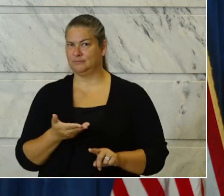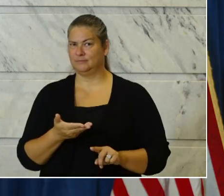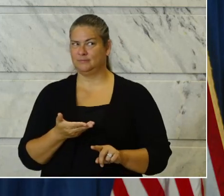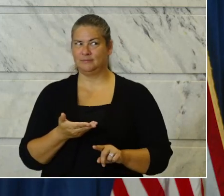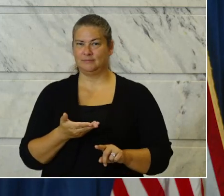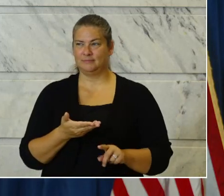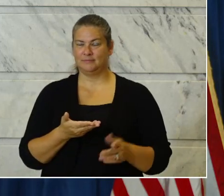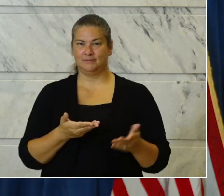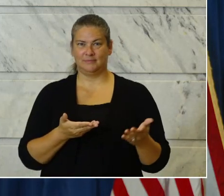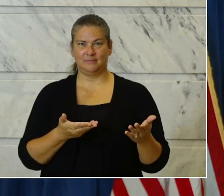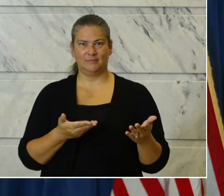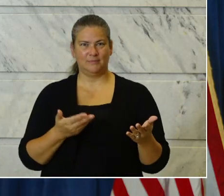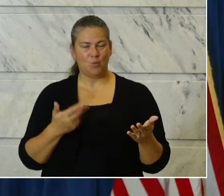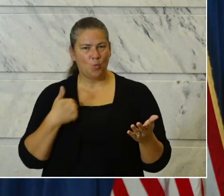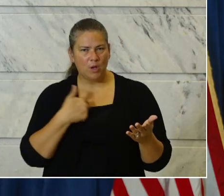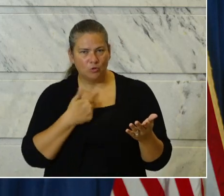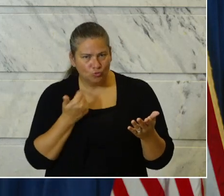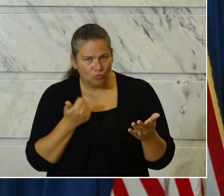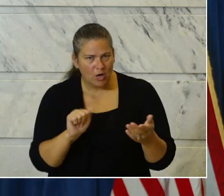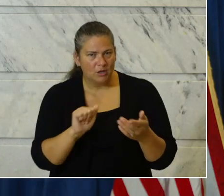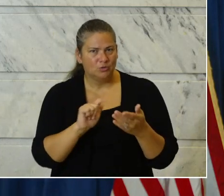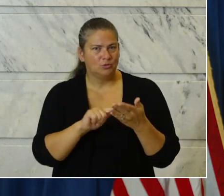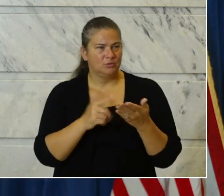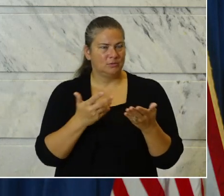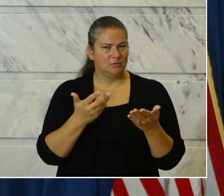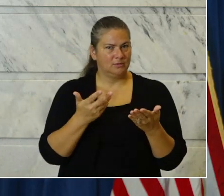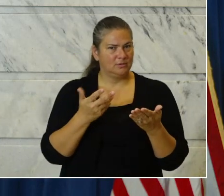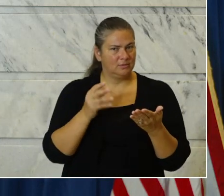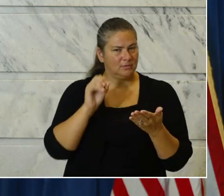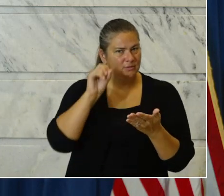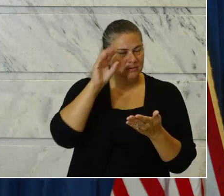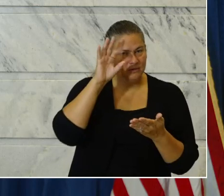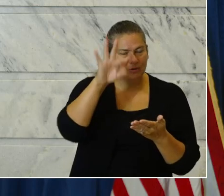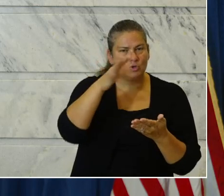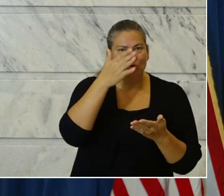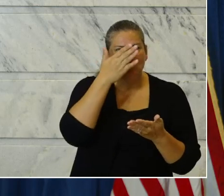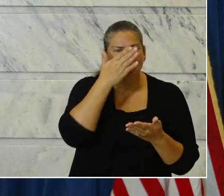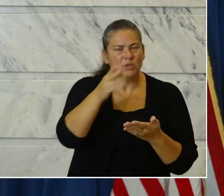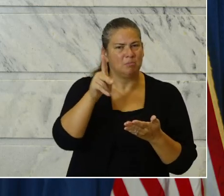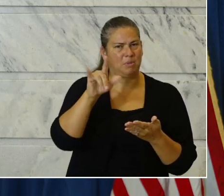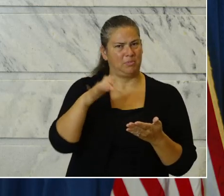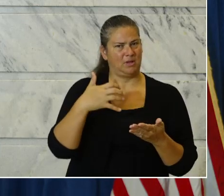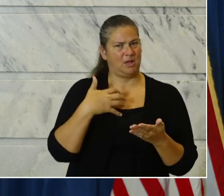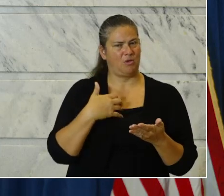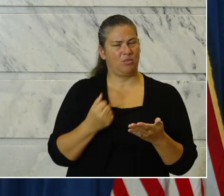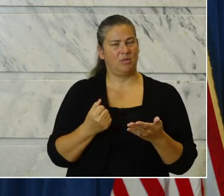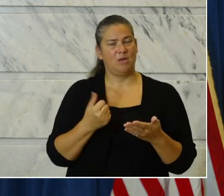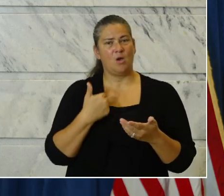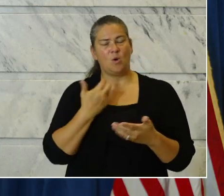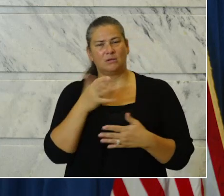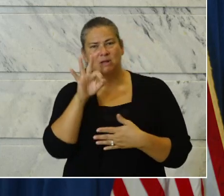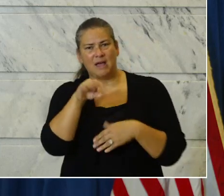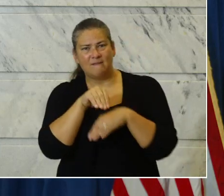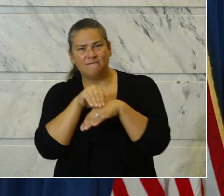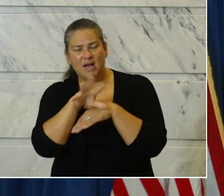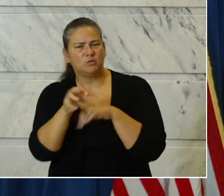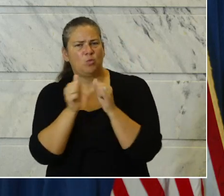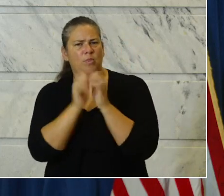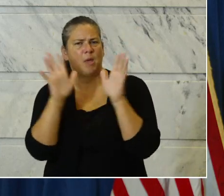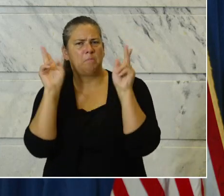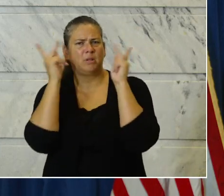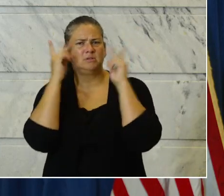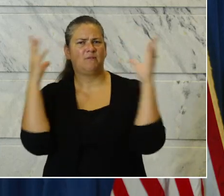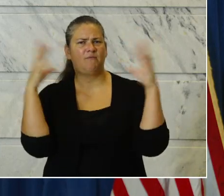have tried to give good public health, non-political advice, but I can't help it if there is a group that